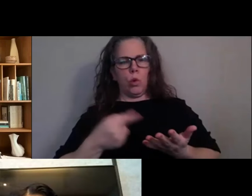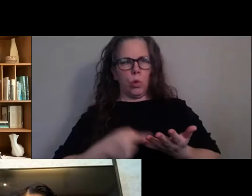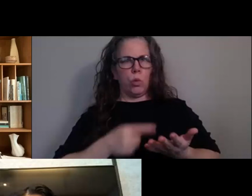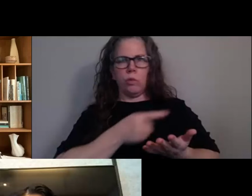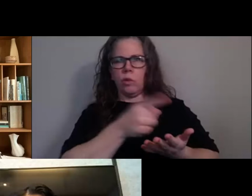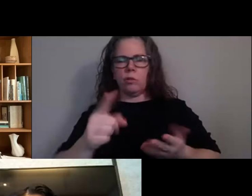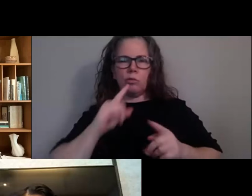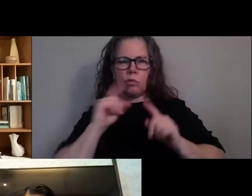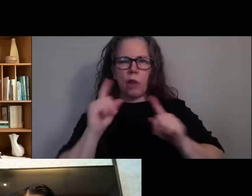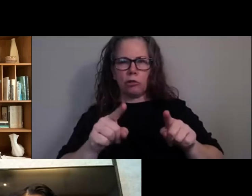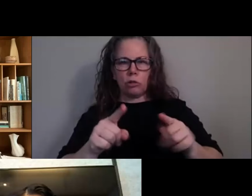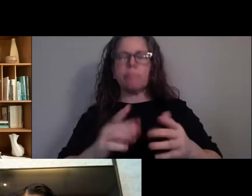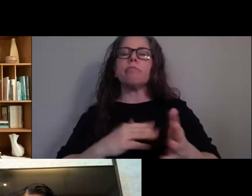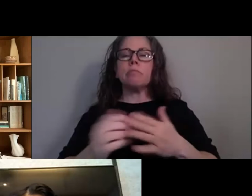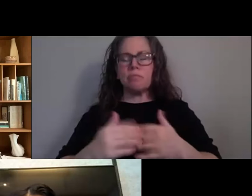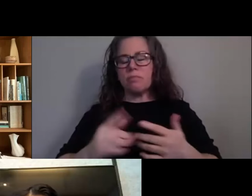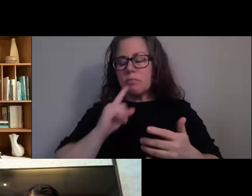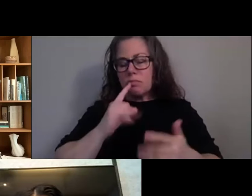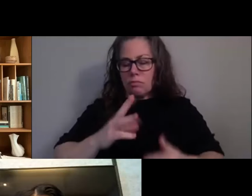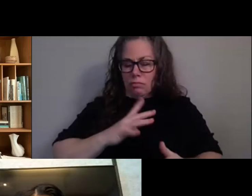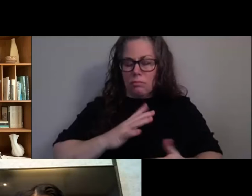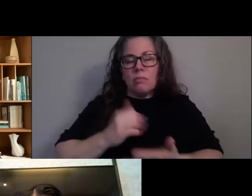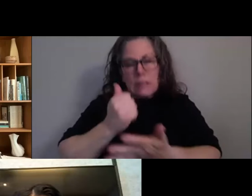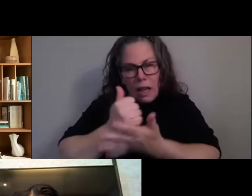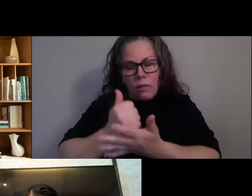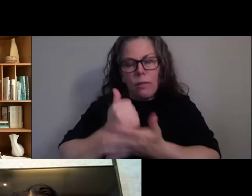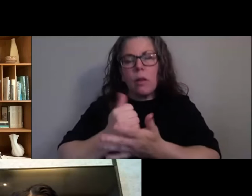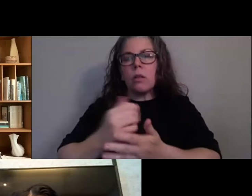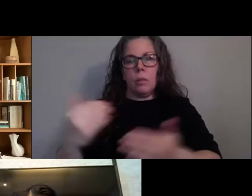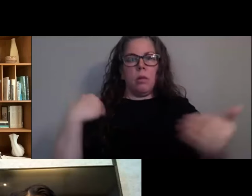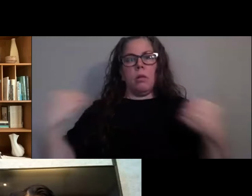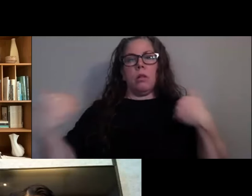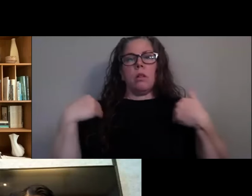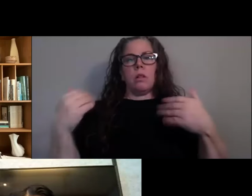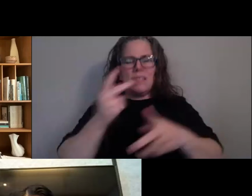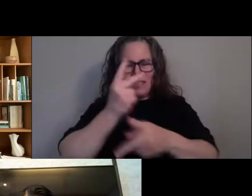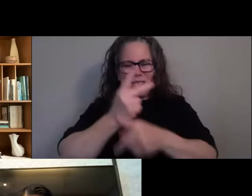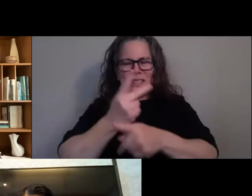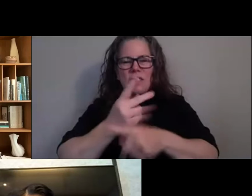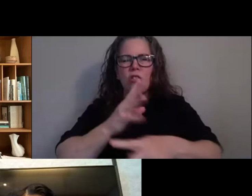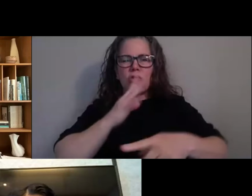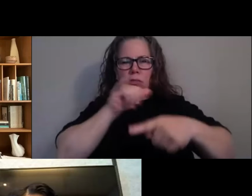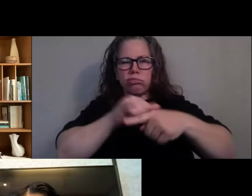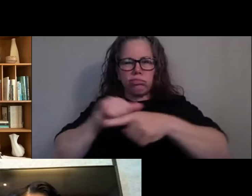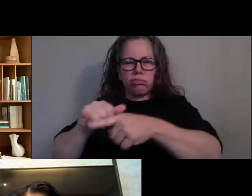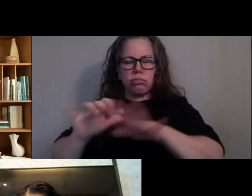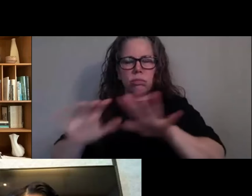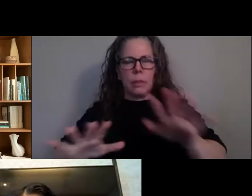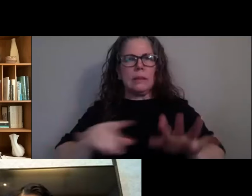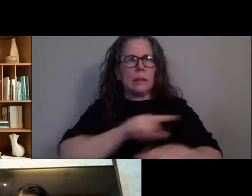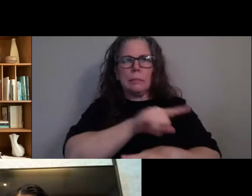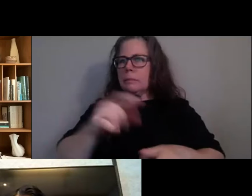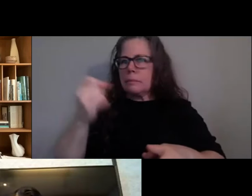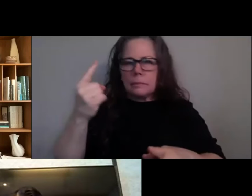learned early on, and we were grateful that we got the feedback, was to be very careful of industry jargon and be careful of